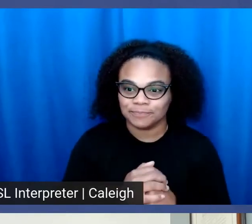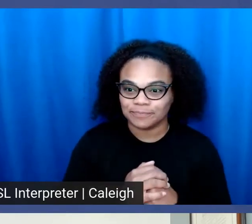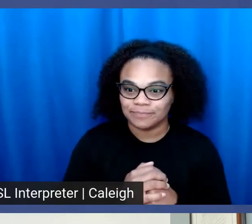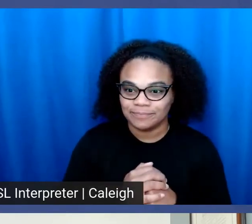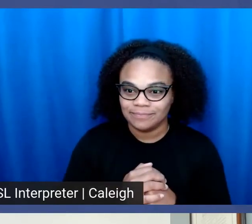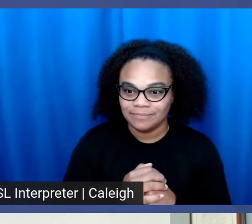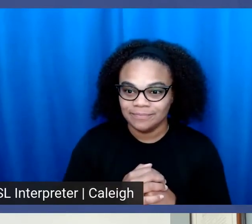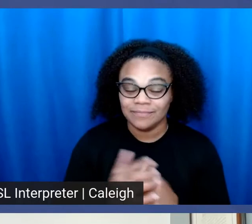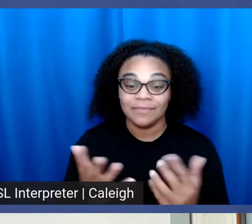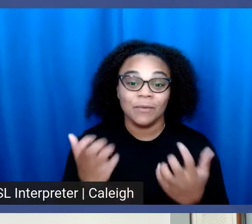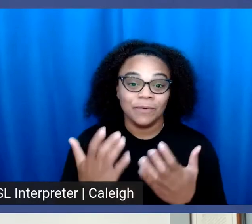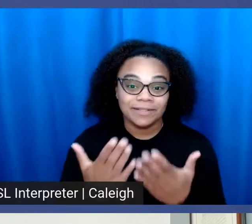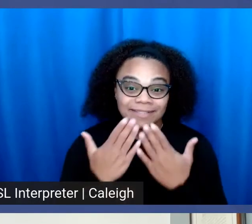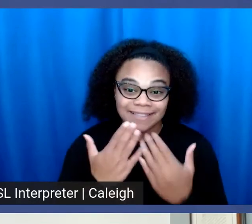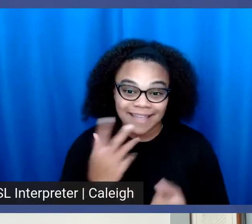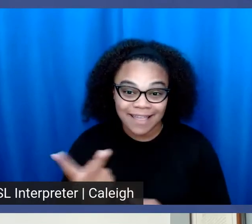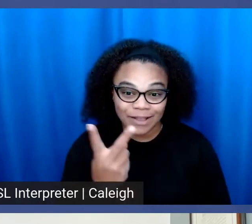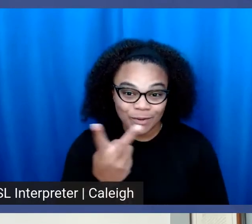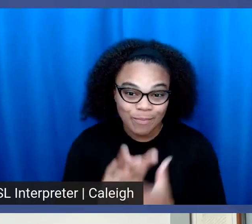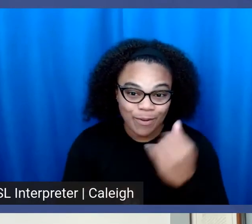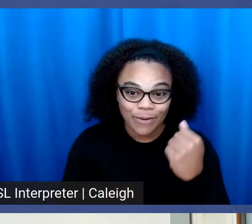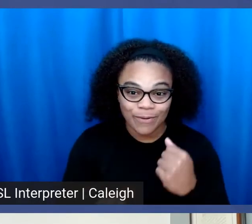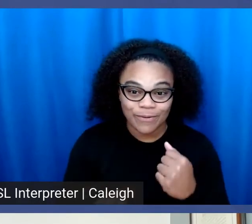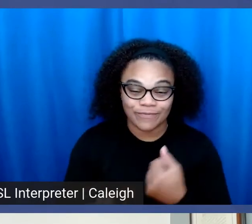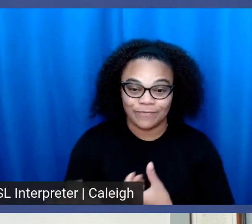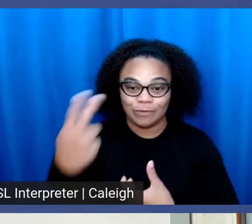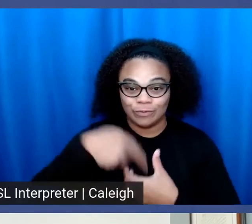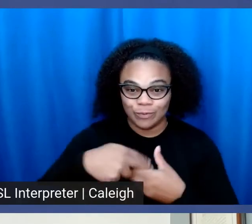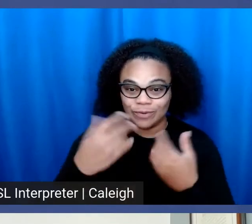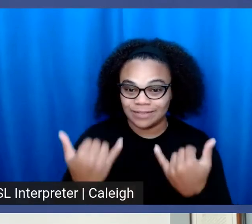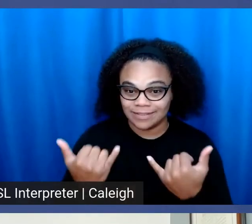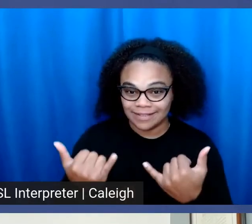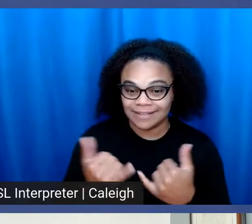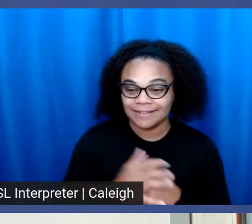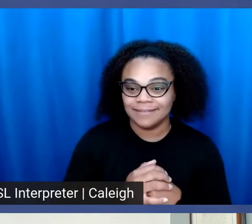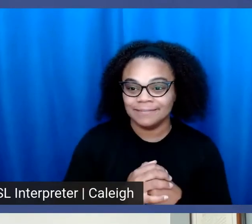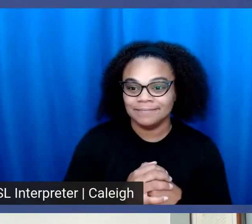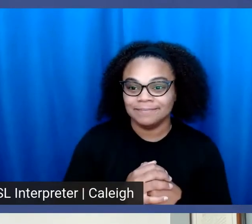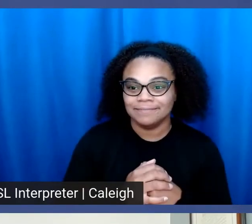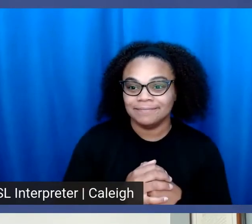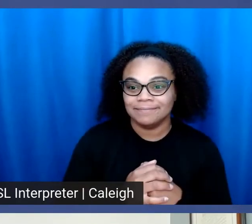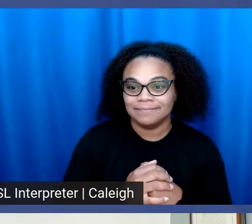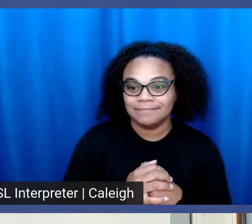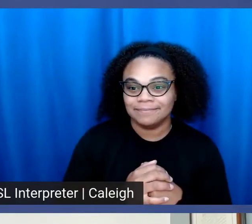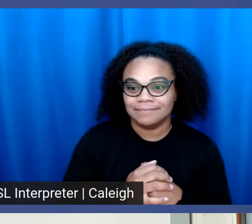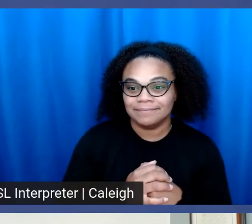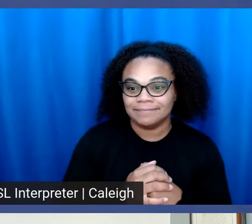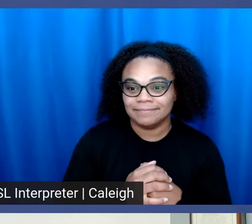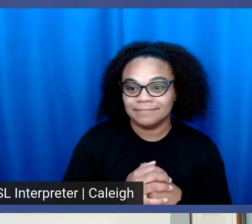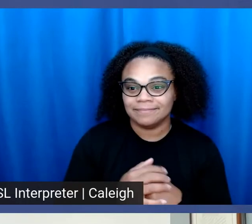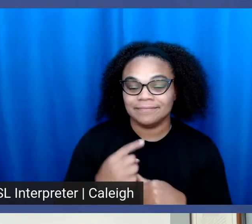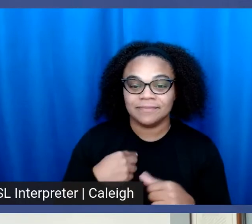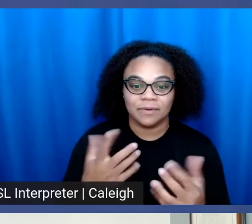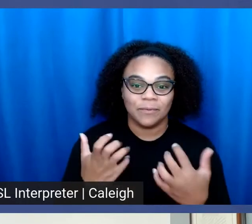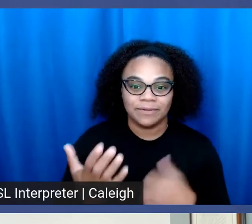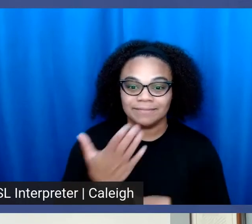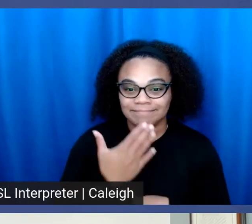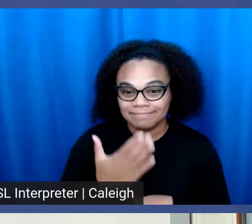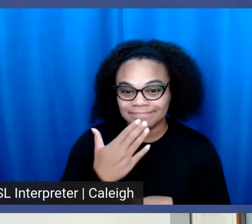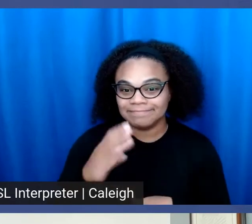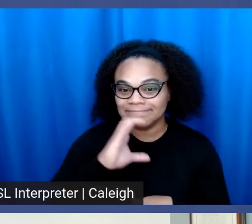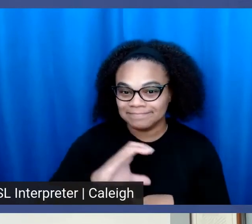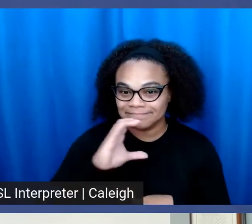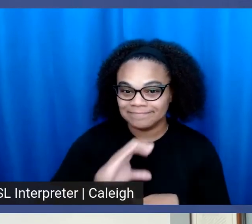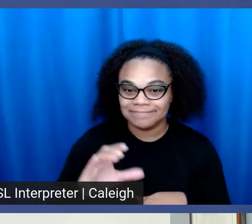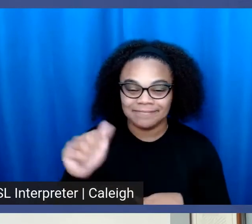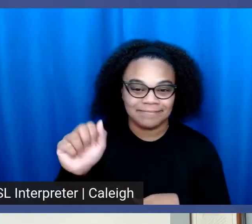I want to thank you both for joining me today. And I want to thank Callie,